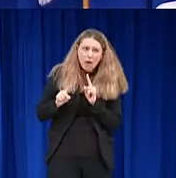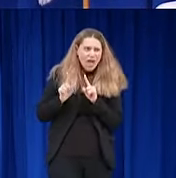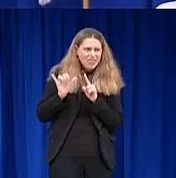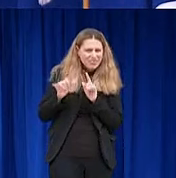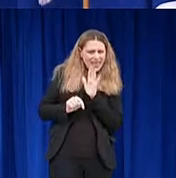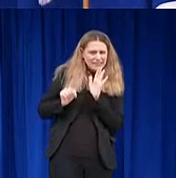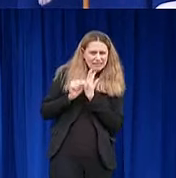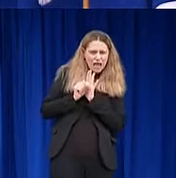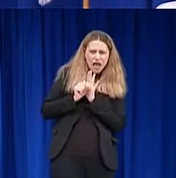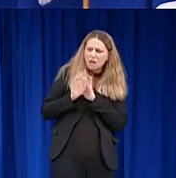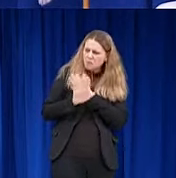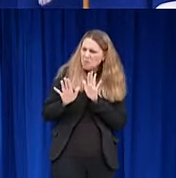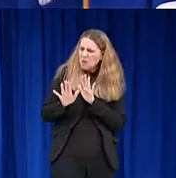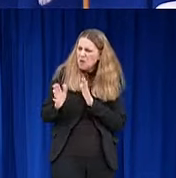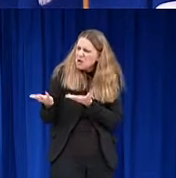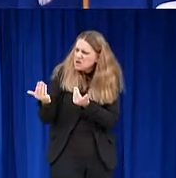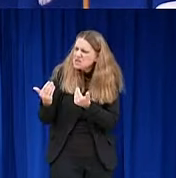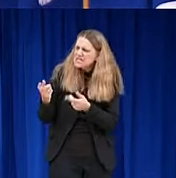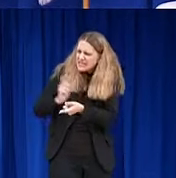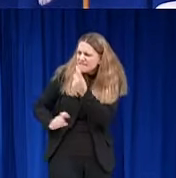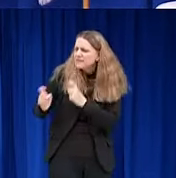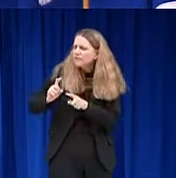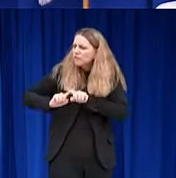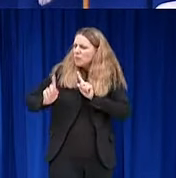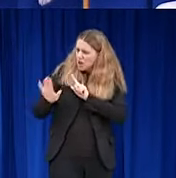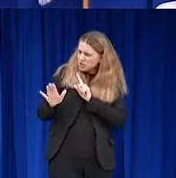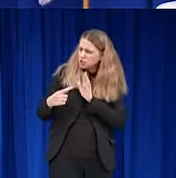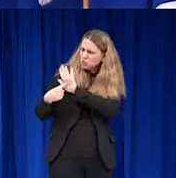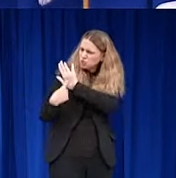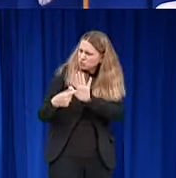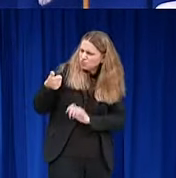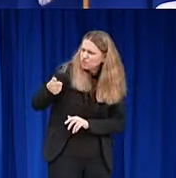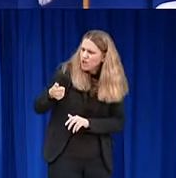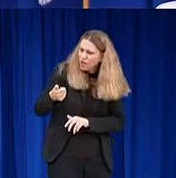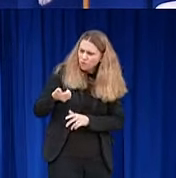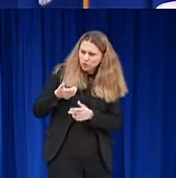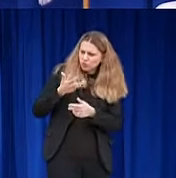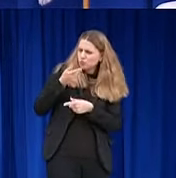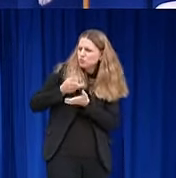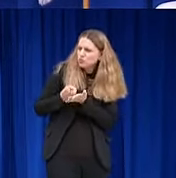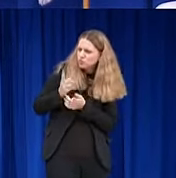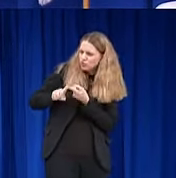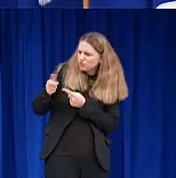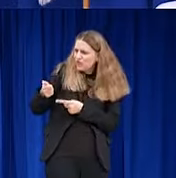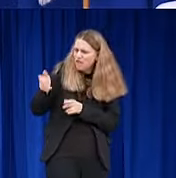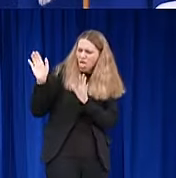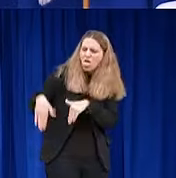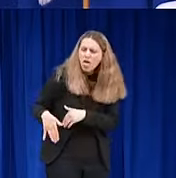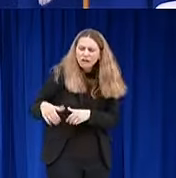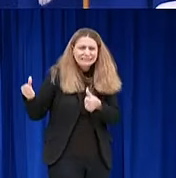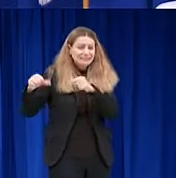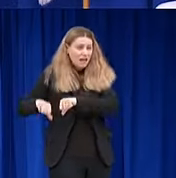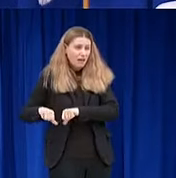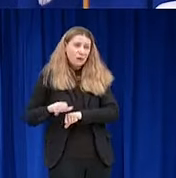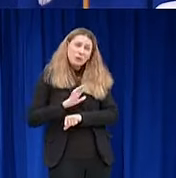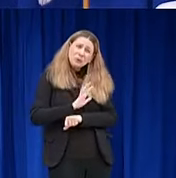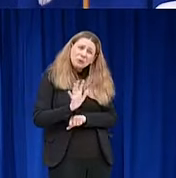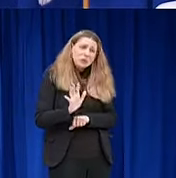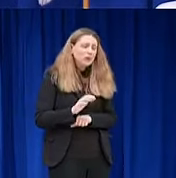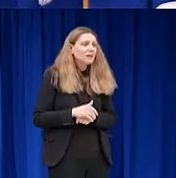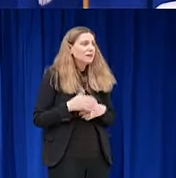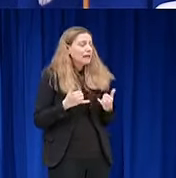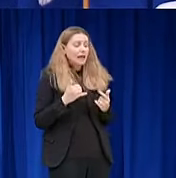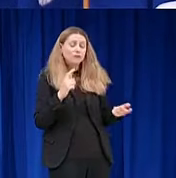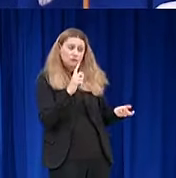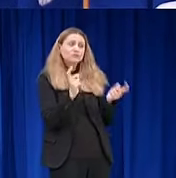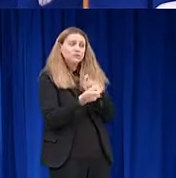authentic selves. As I said a minute ago, we have come a long way. At times, it's easy to think the protections currently in